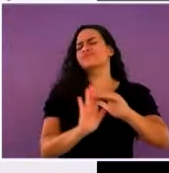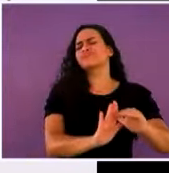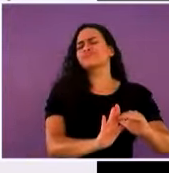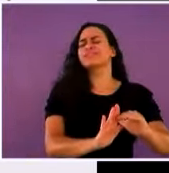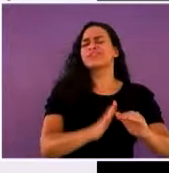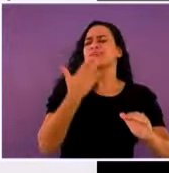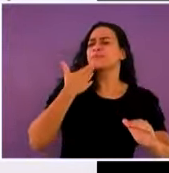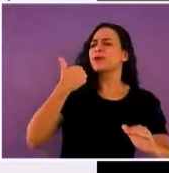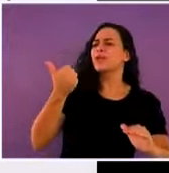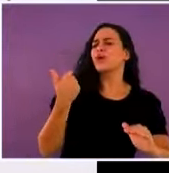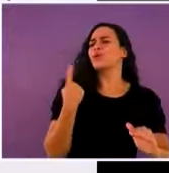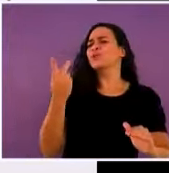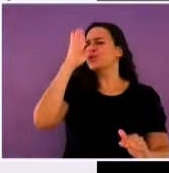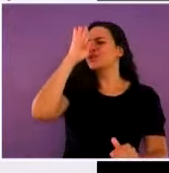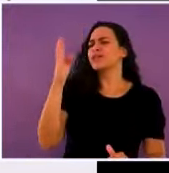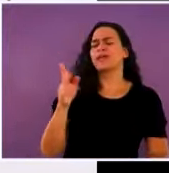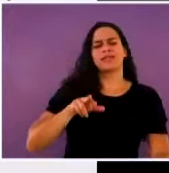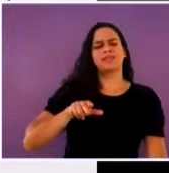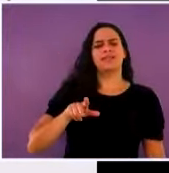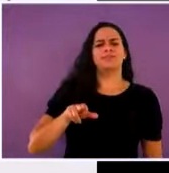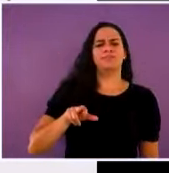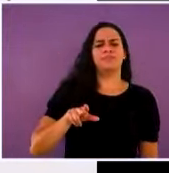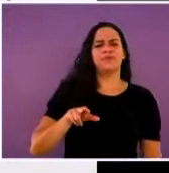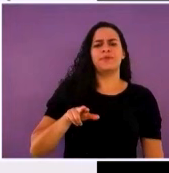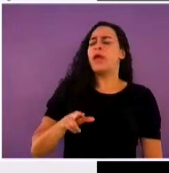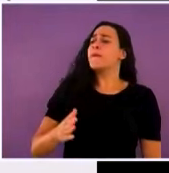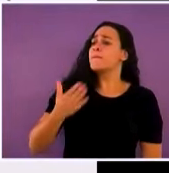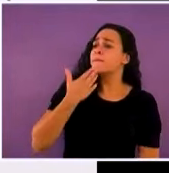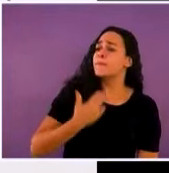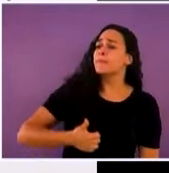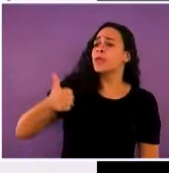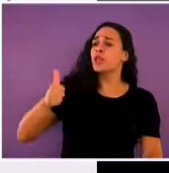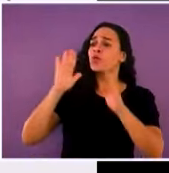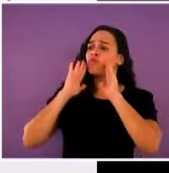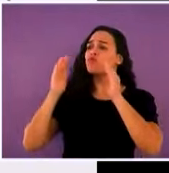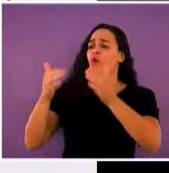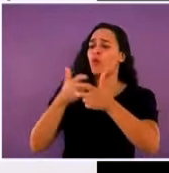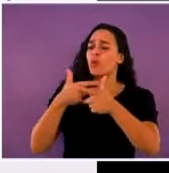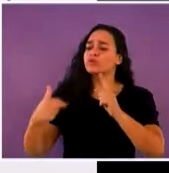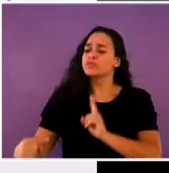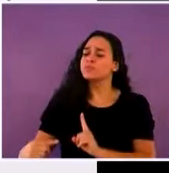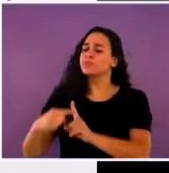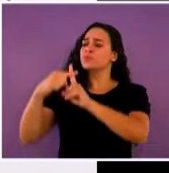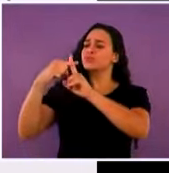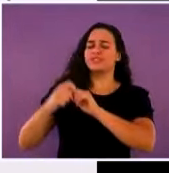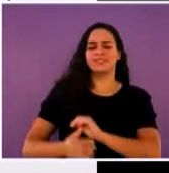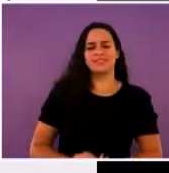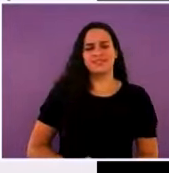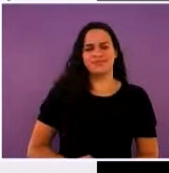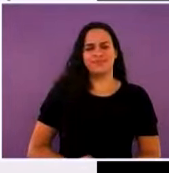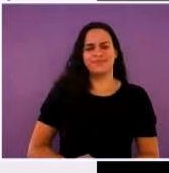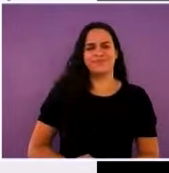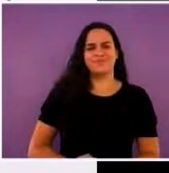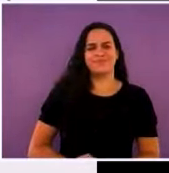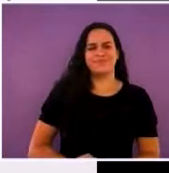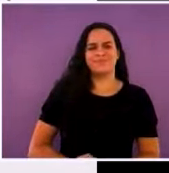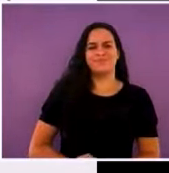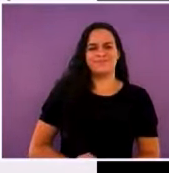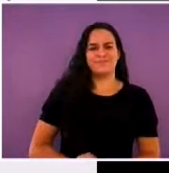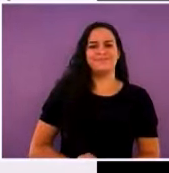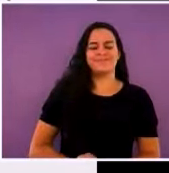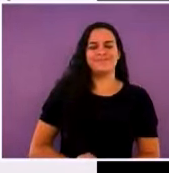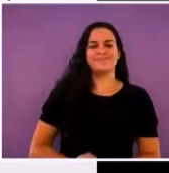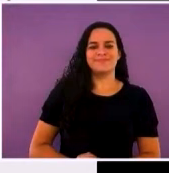unites us. Ao invés disso, destacar, enfatizar aquilo que nos une. In order for us to walk, to work and